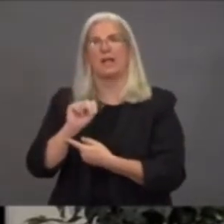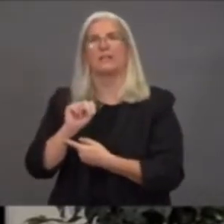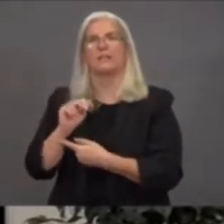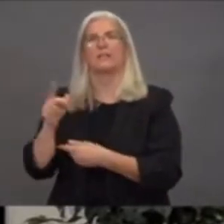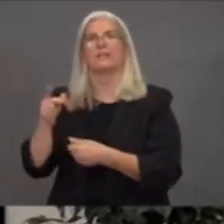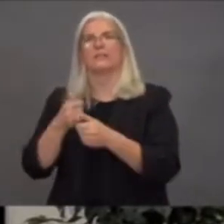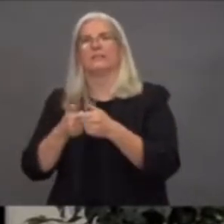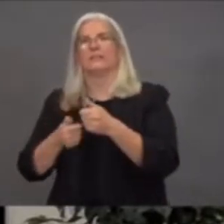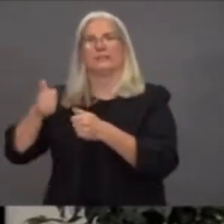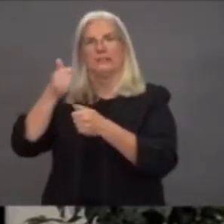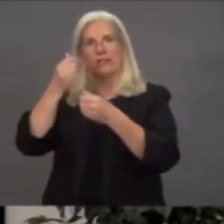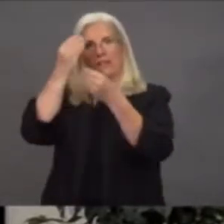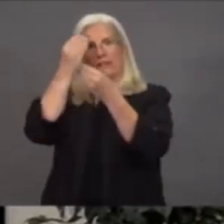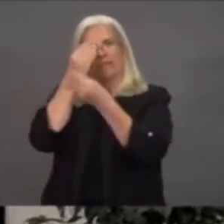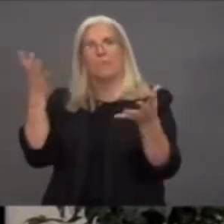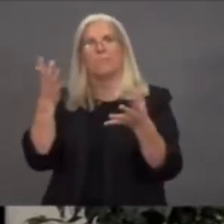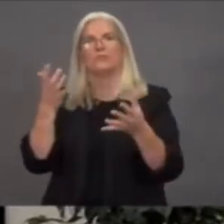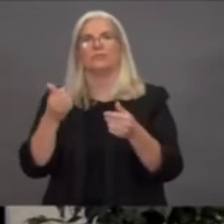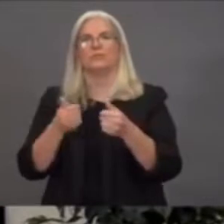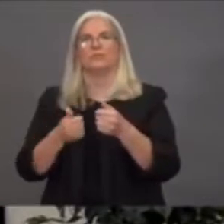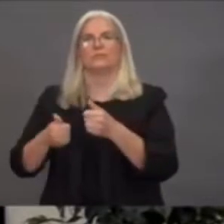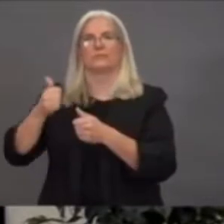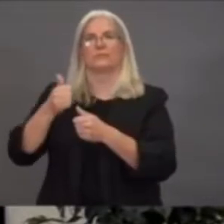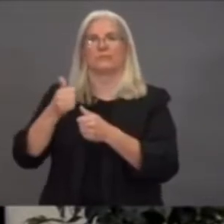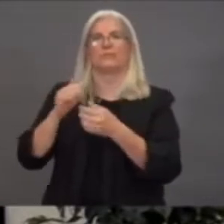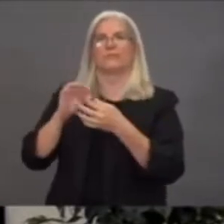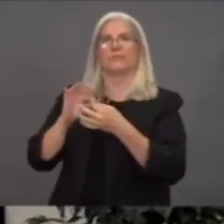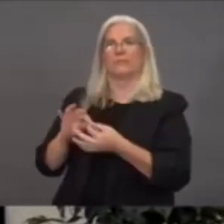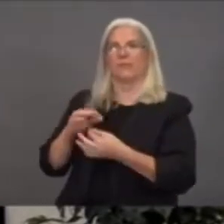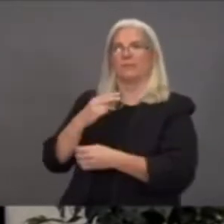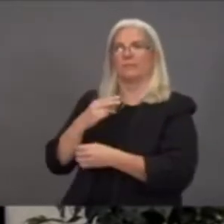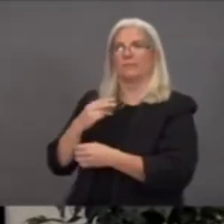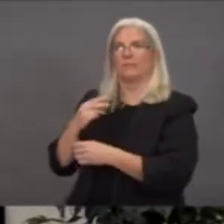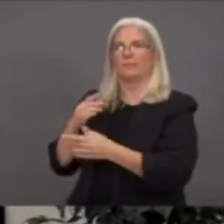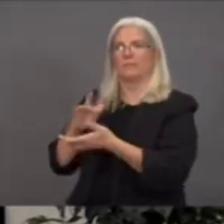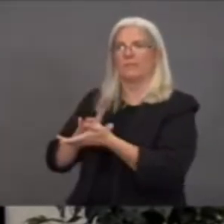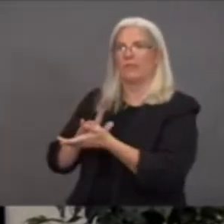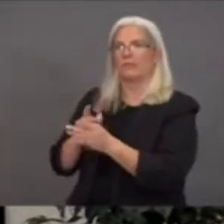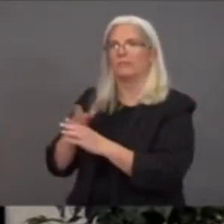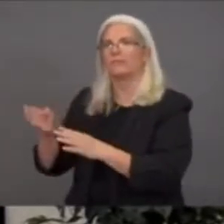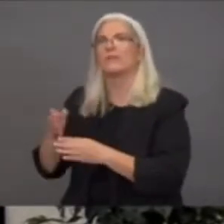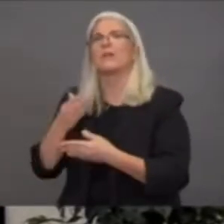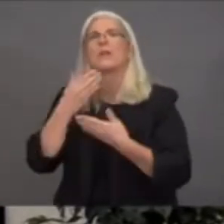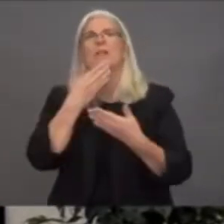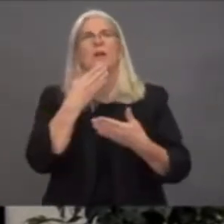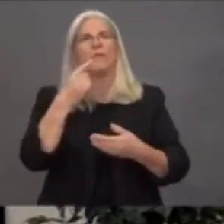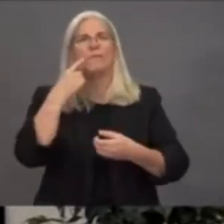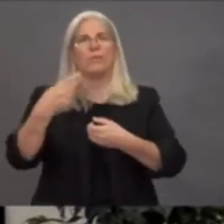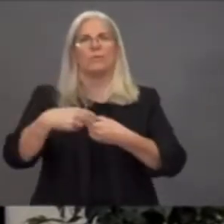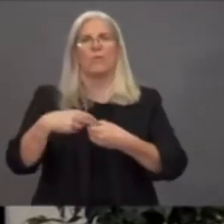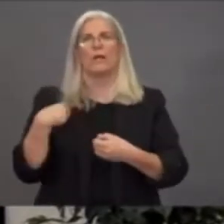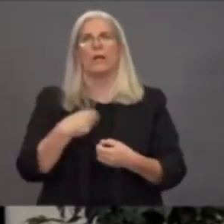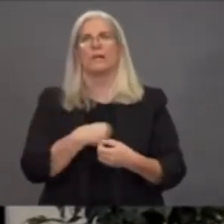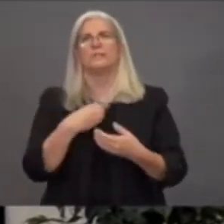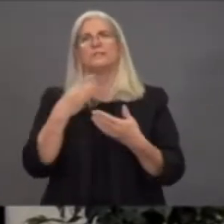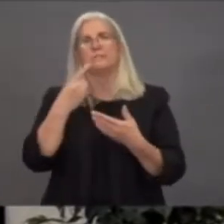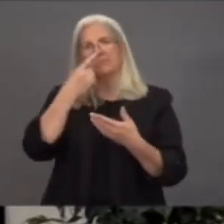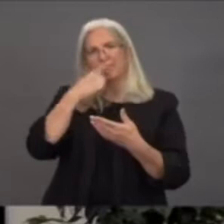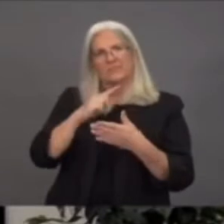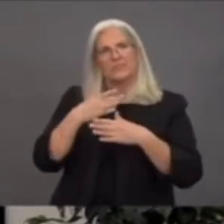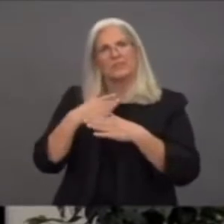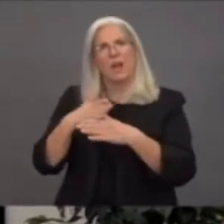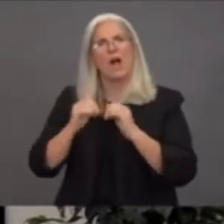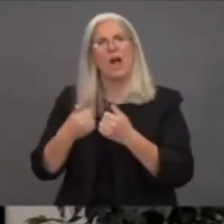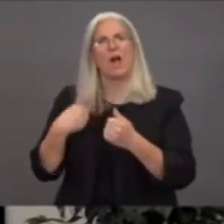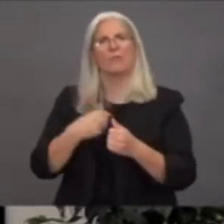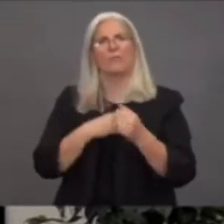Thank you, Dr. Hahn, for joining us. My pleasure. Do you mind sharing a little bit about how you support here in Santa Clara County